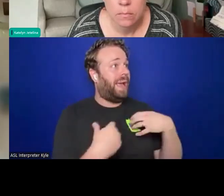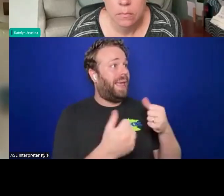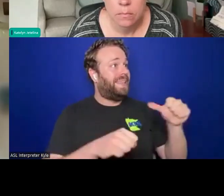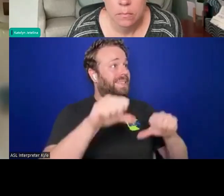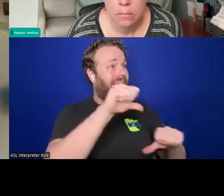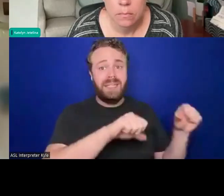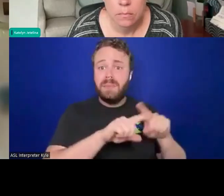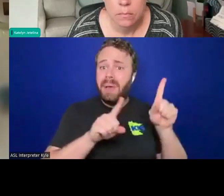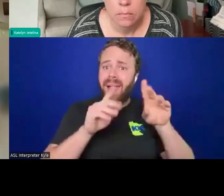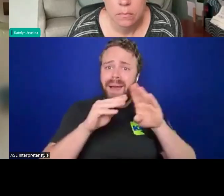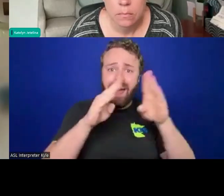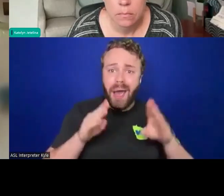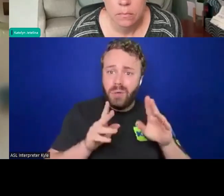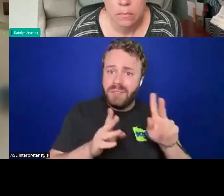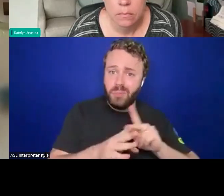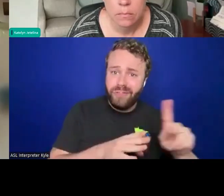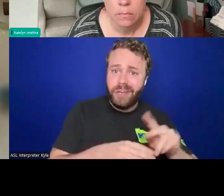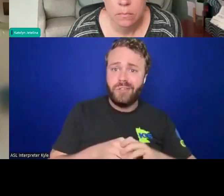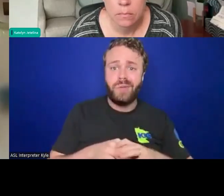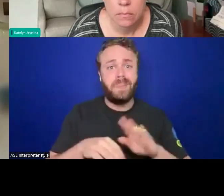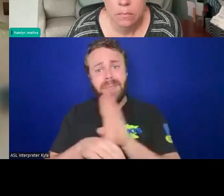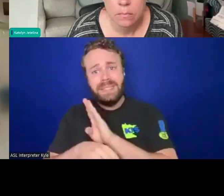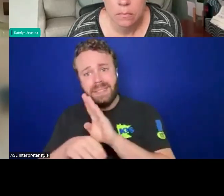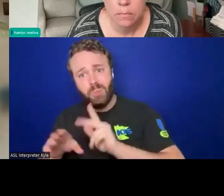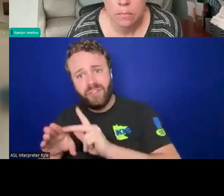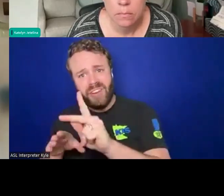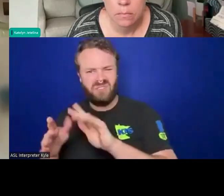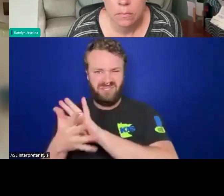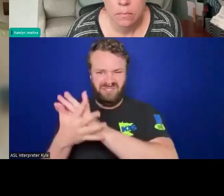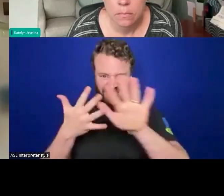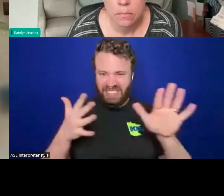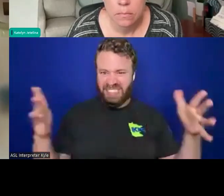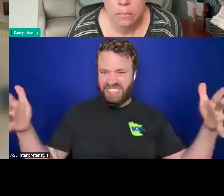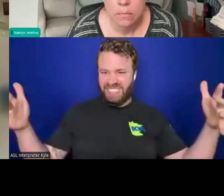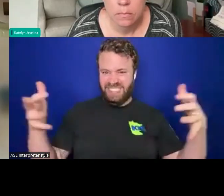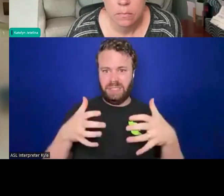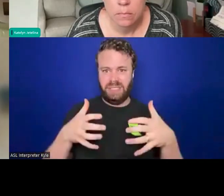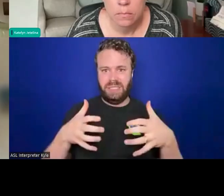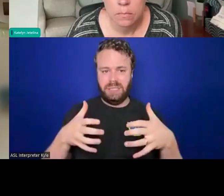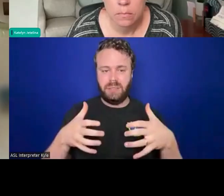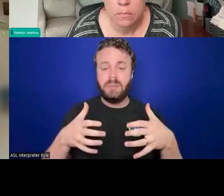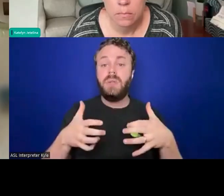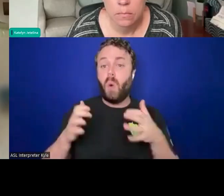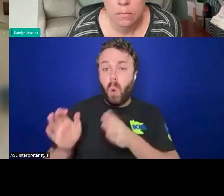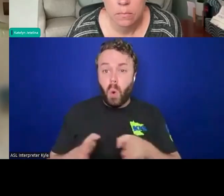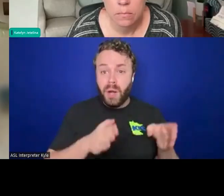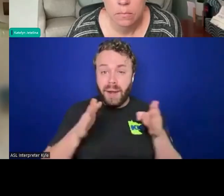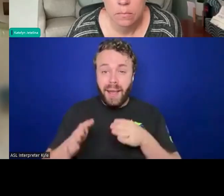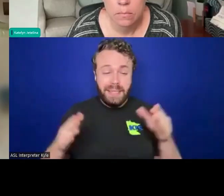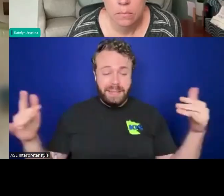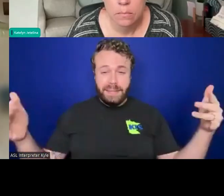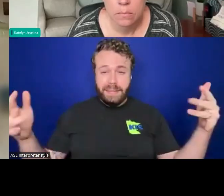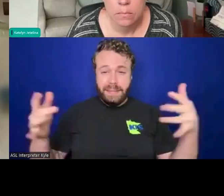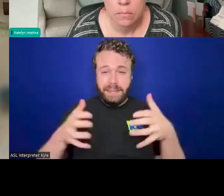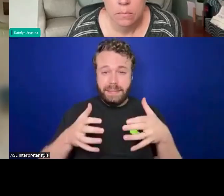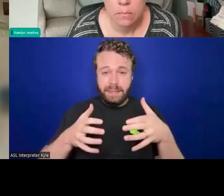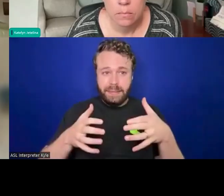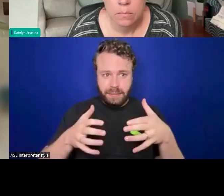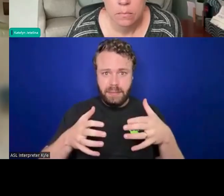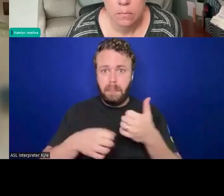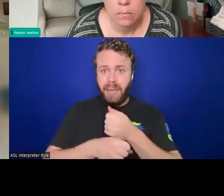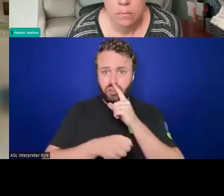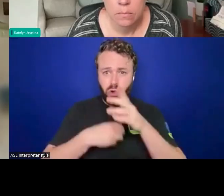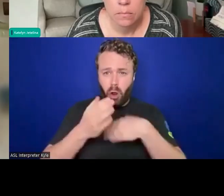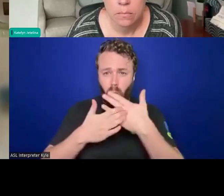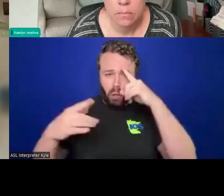in housing, in business, etc. And in doing that organizing work, being sure that we're all on the same